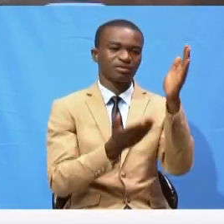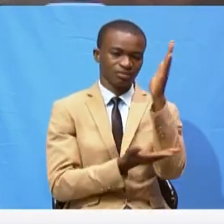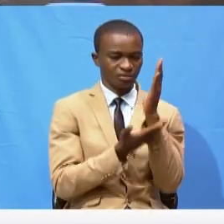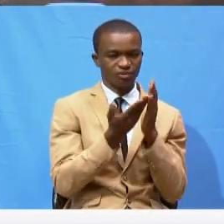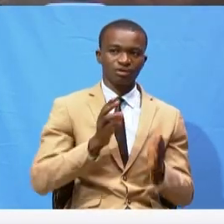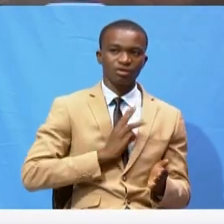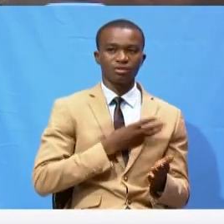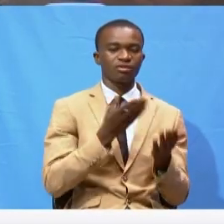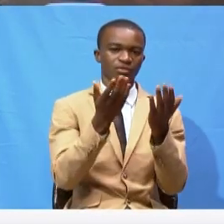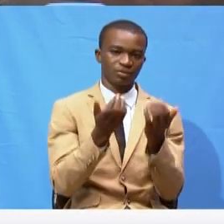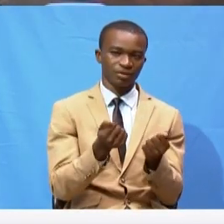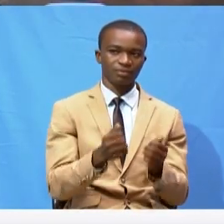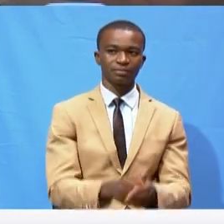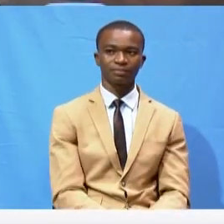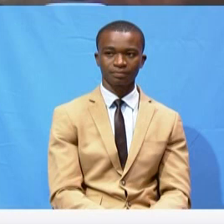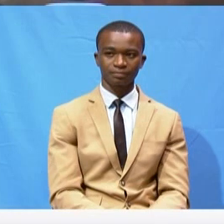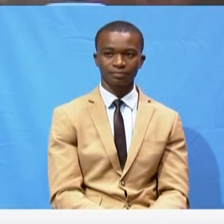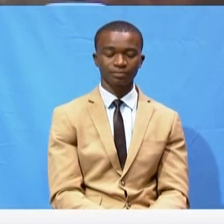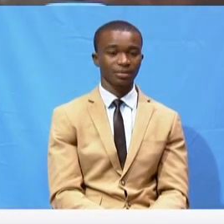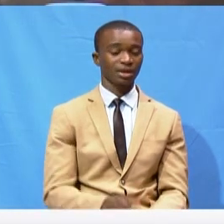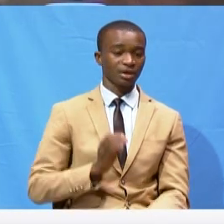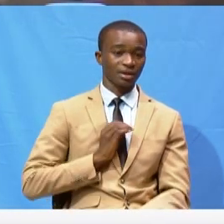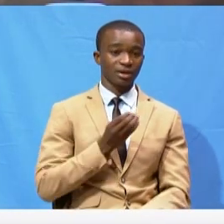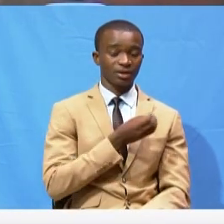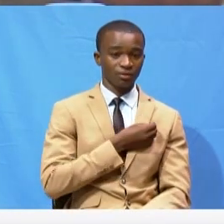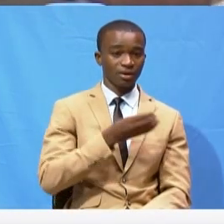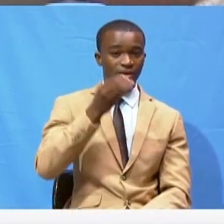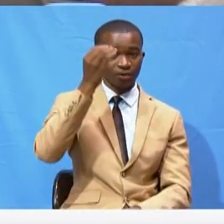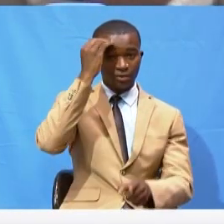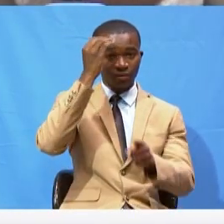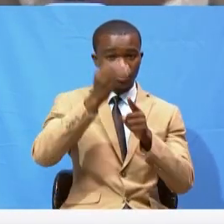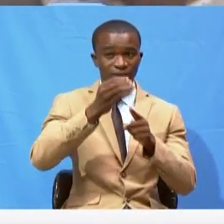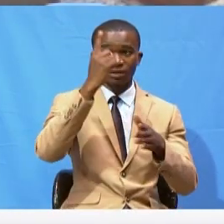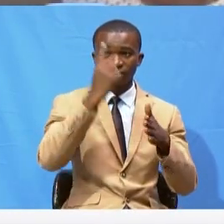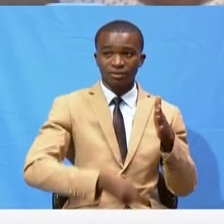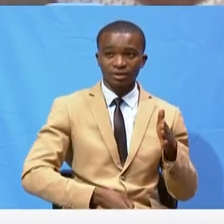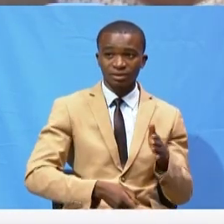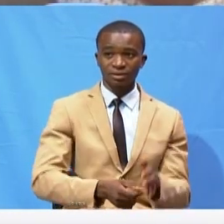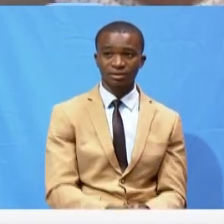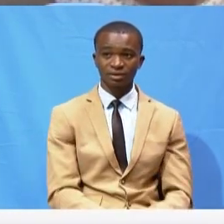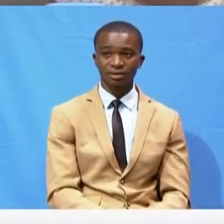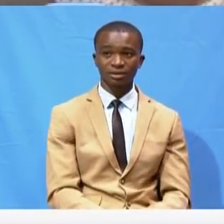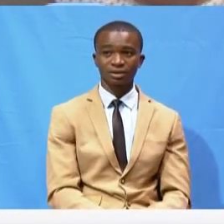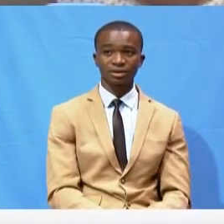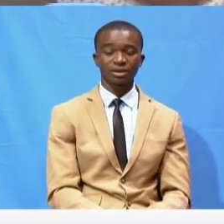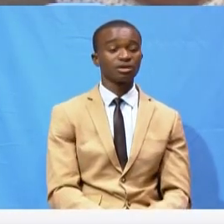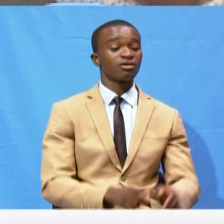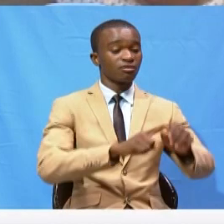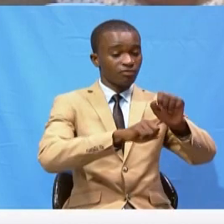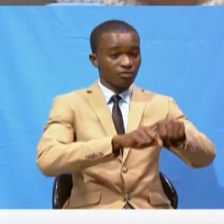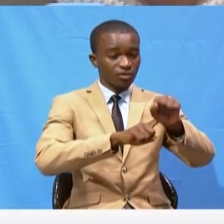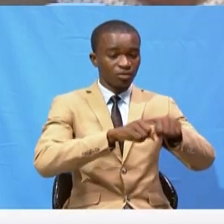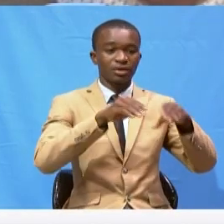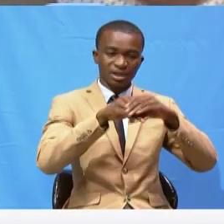region, our primary objective is to endeavor and fit perfectly well in the brand that the mother body has devised